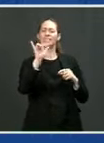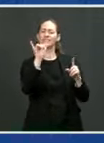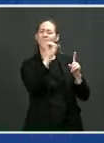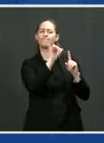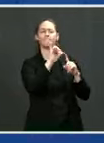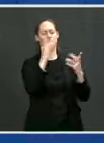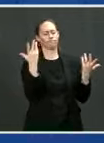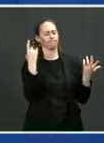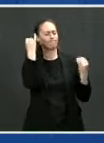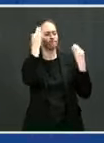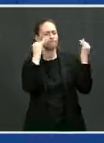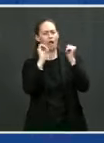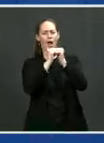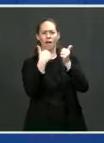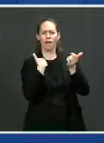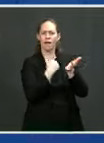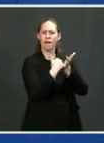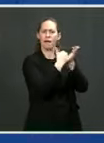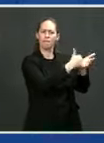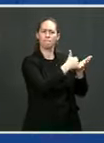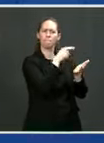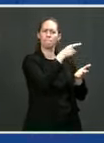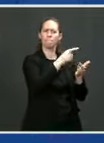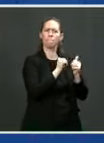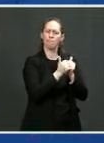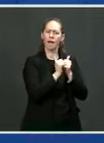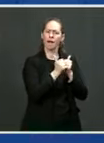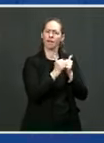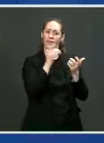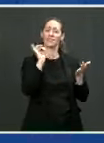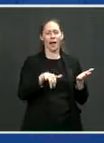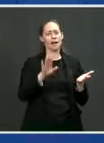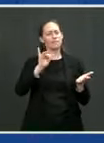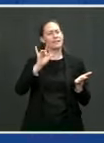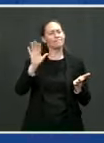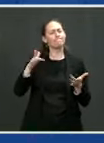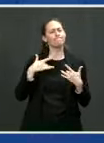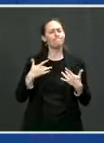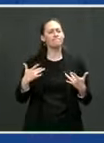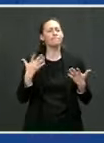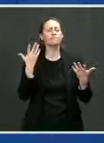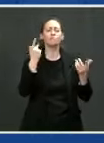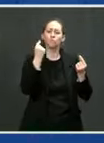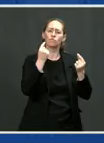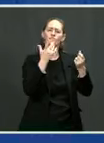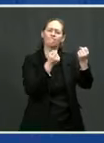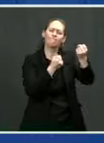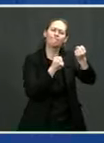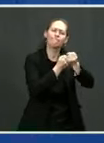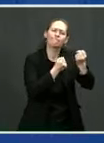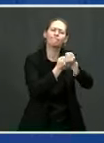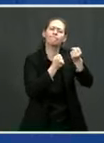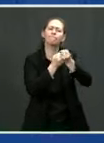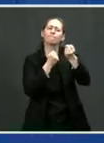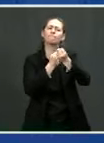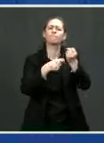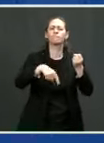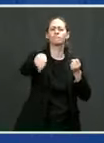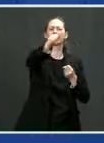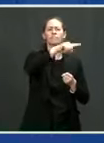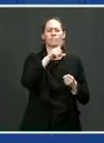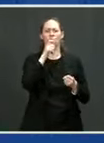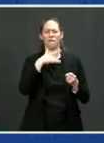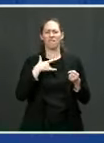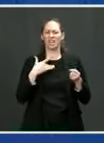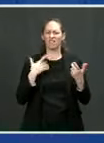help? Be like Billy and be a comfort to all who are lost, to all